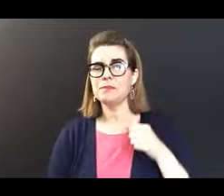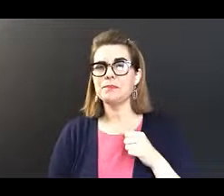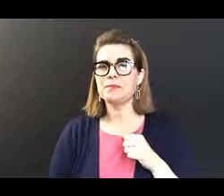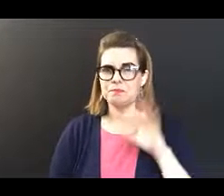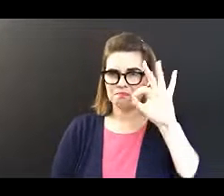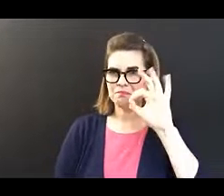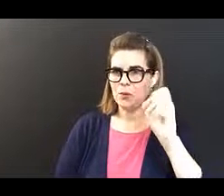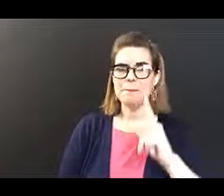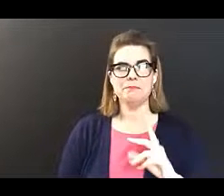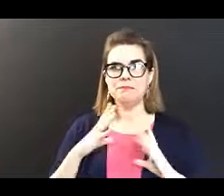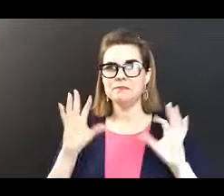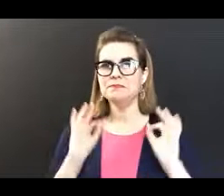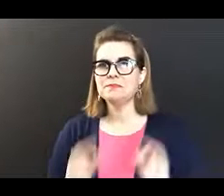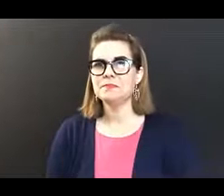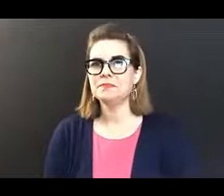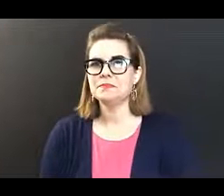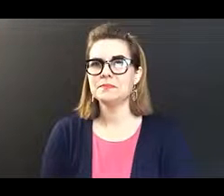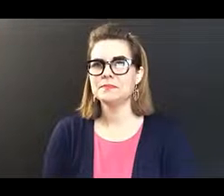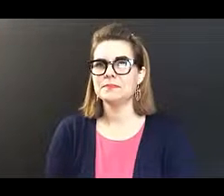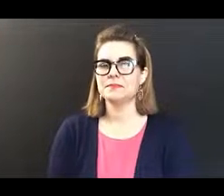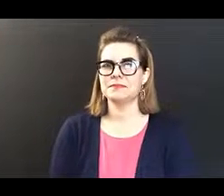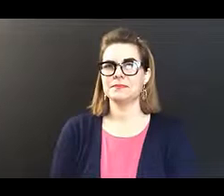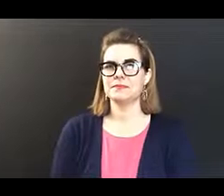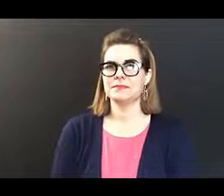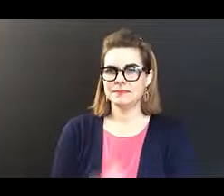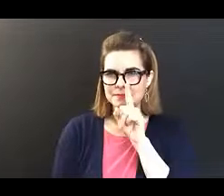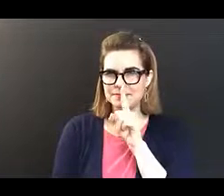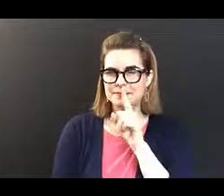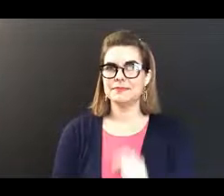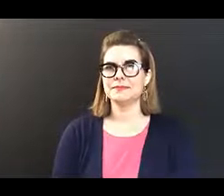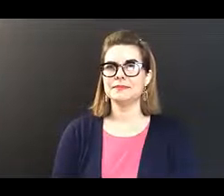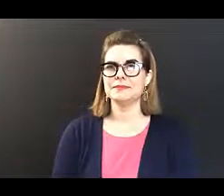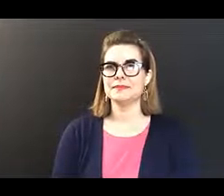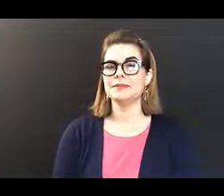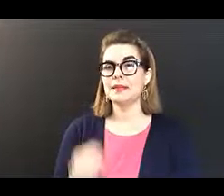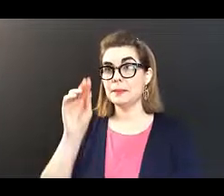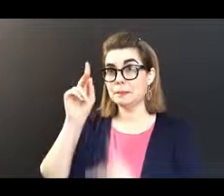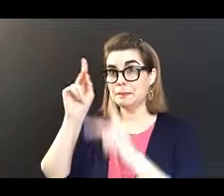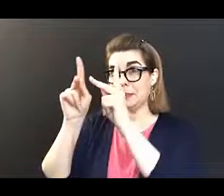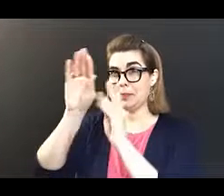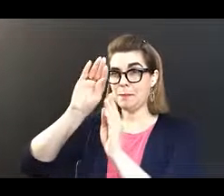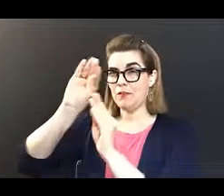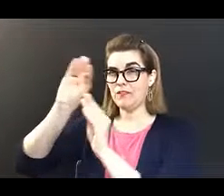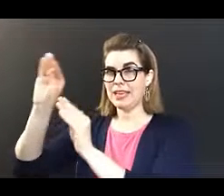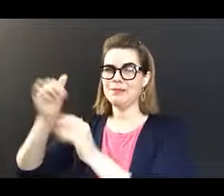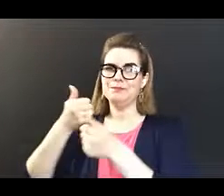so hang on a second. I'm moving my panel. Here we go.